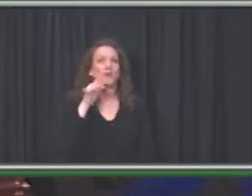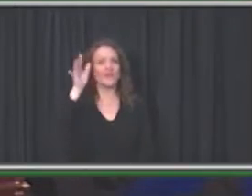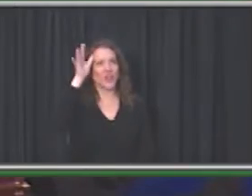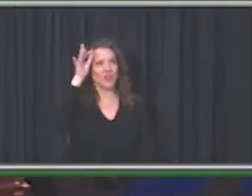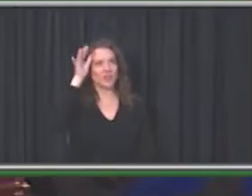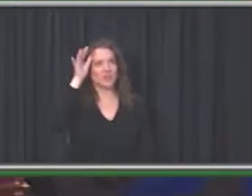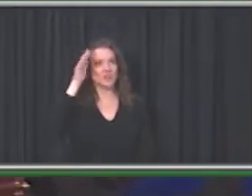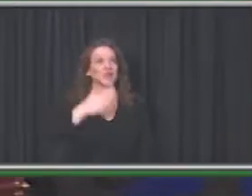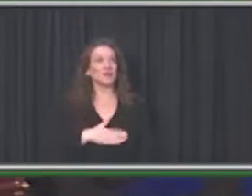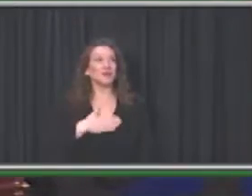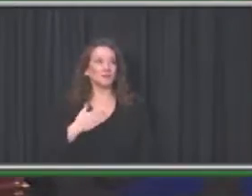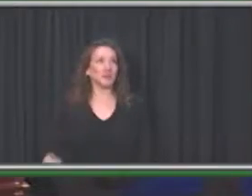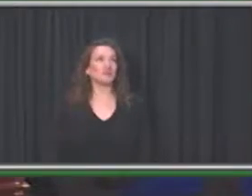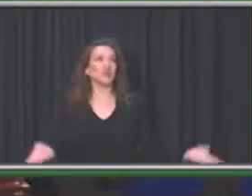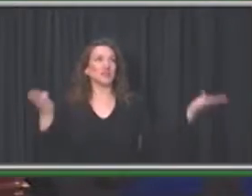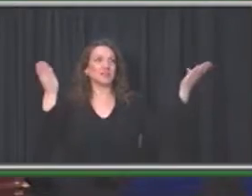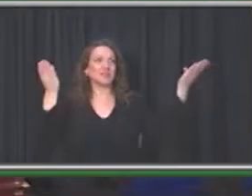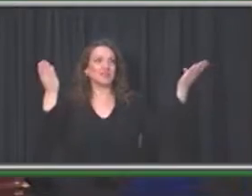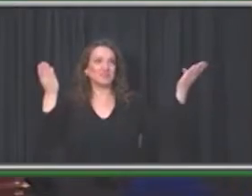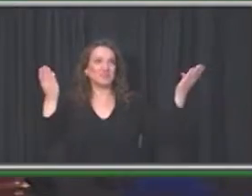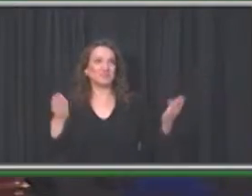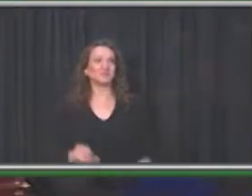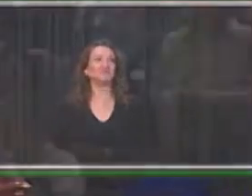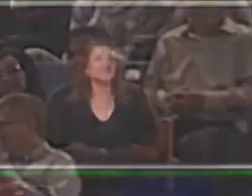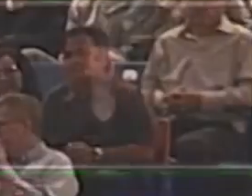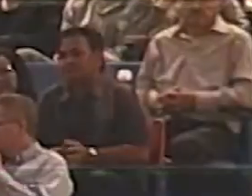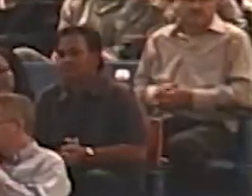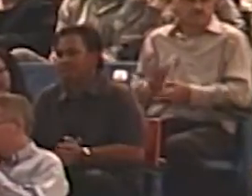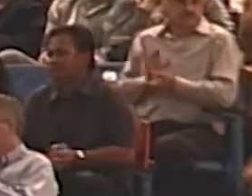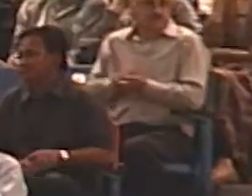mothers and fathers please rise?